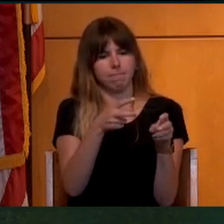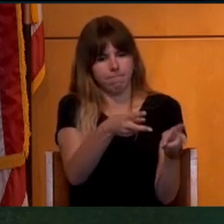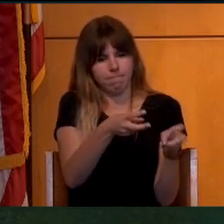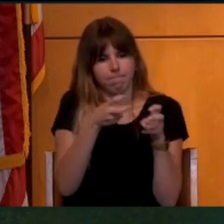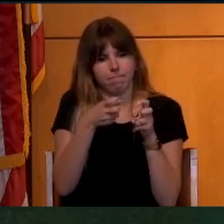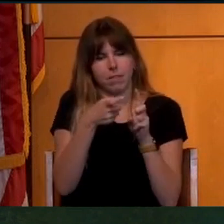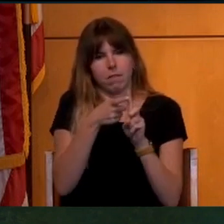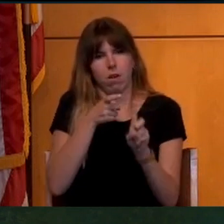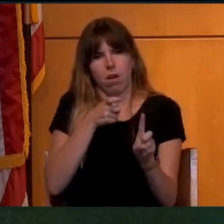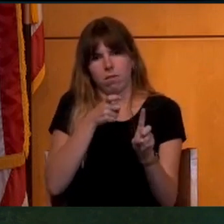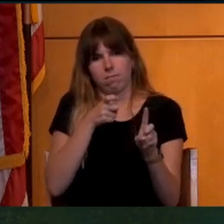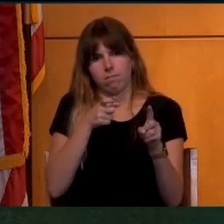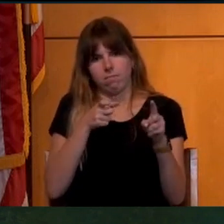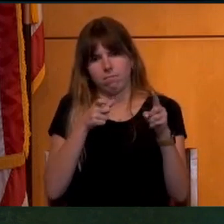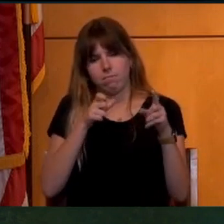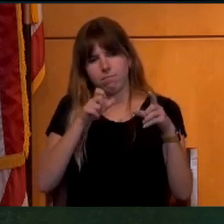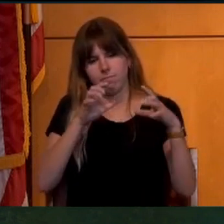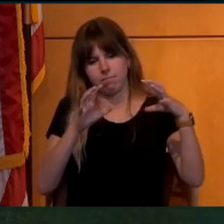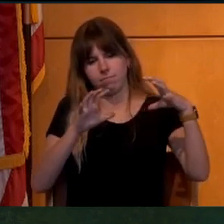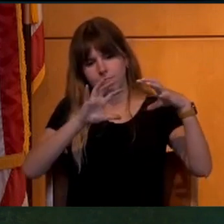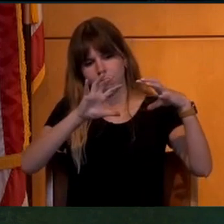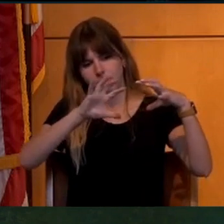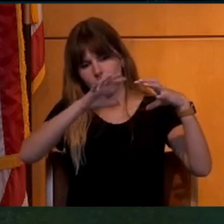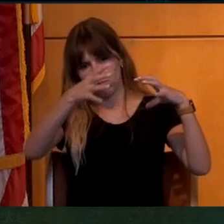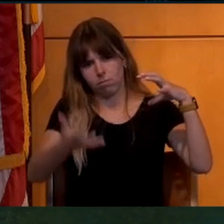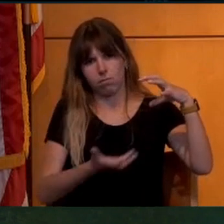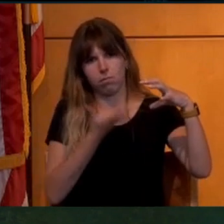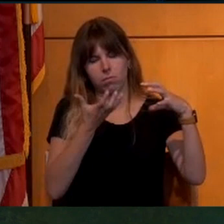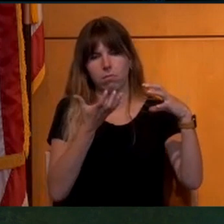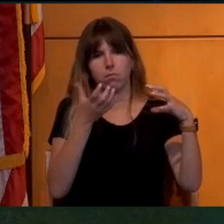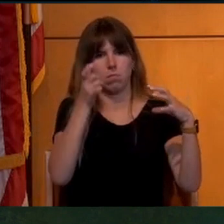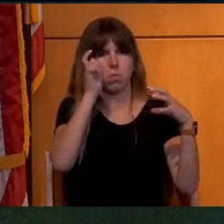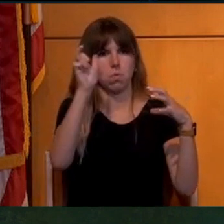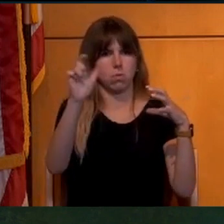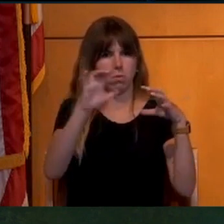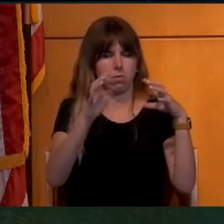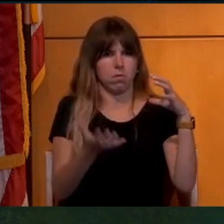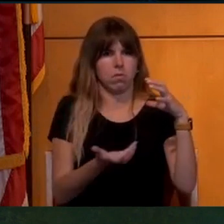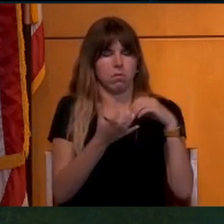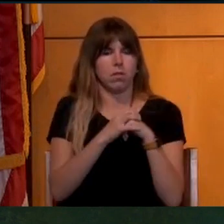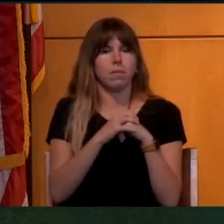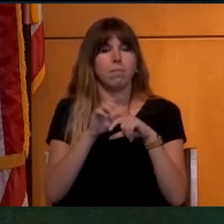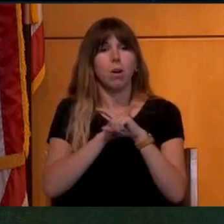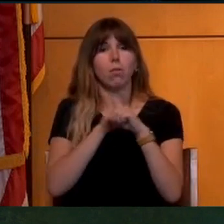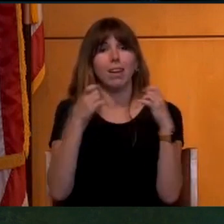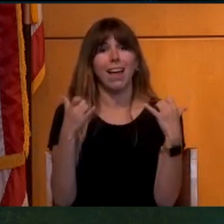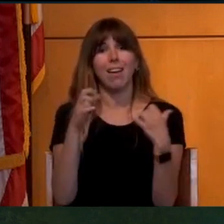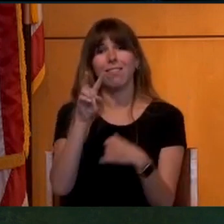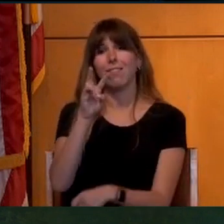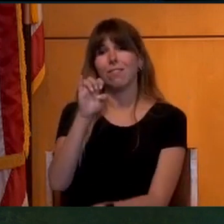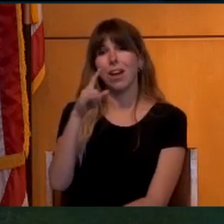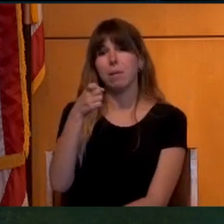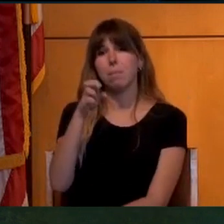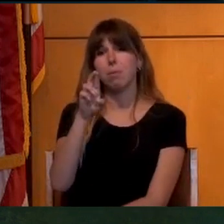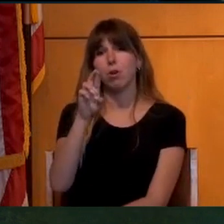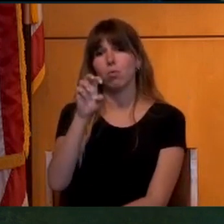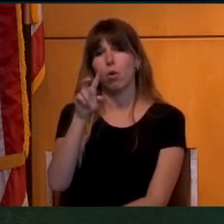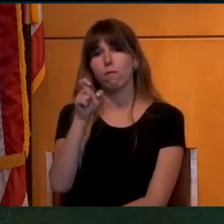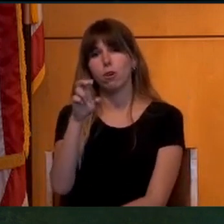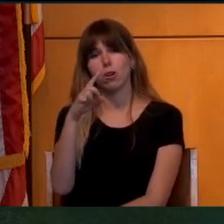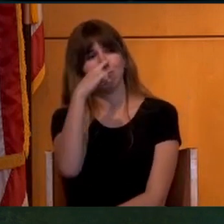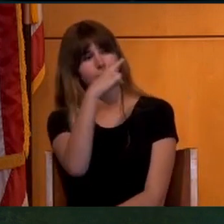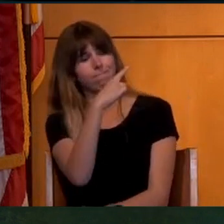really understand things in a way we can't right now. Just real quick, this is the Viper rover. It's not a small rover.